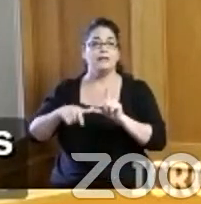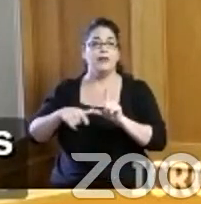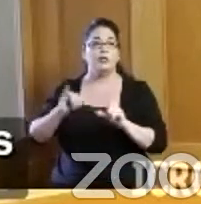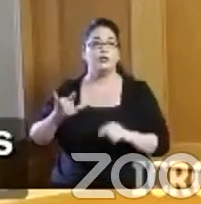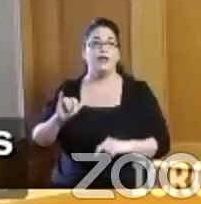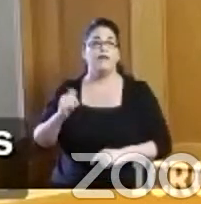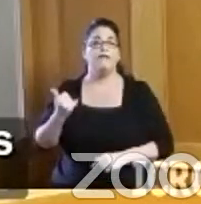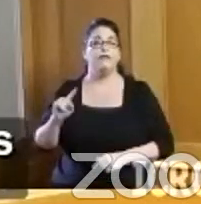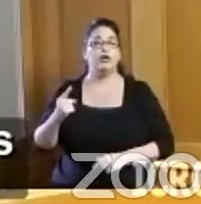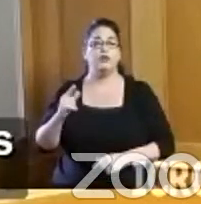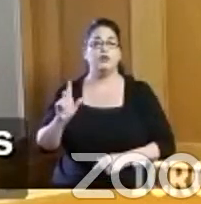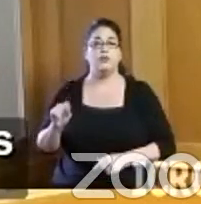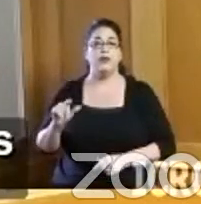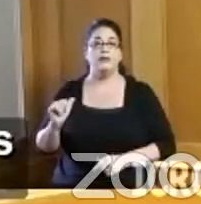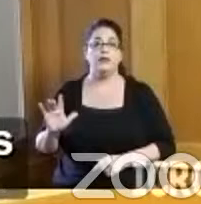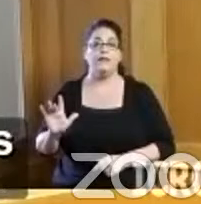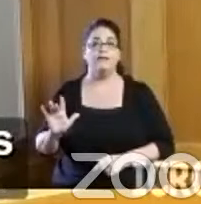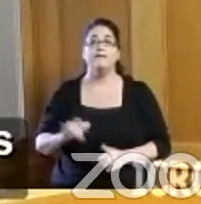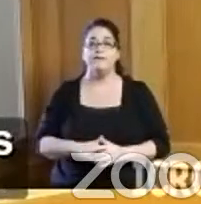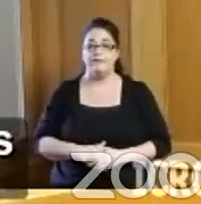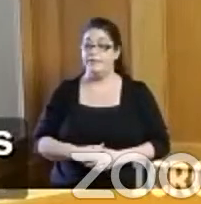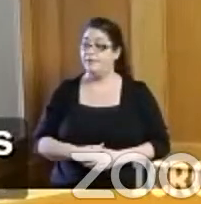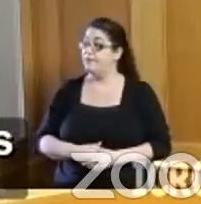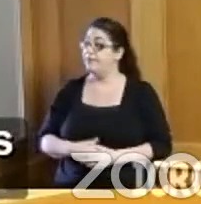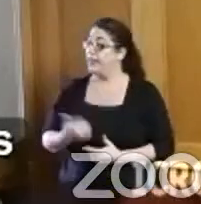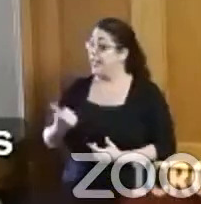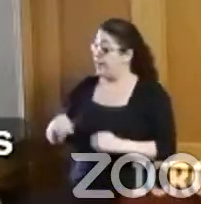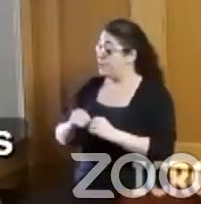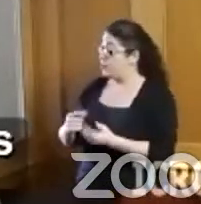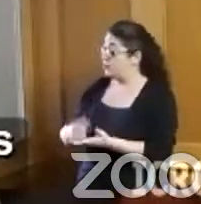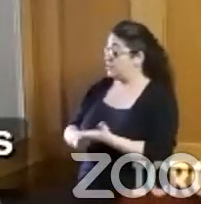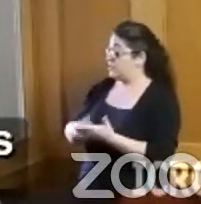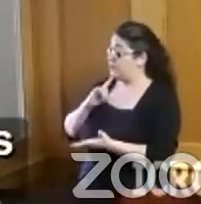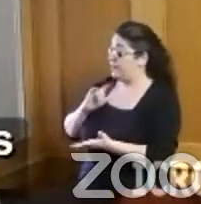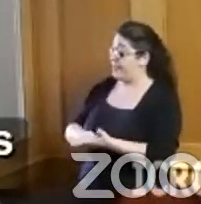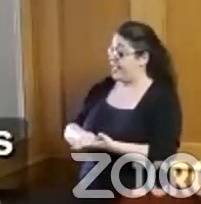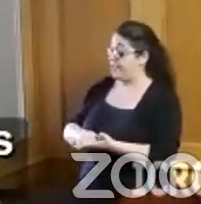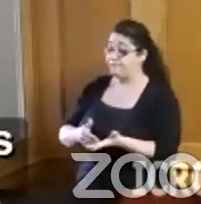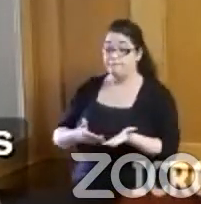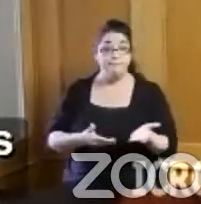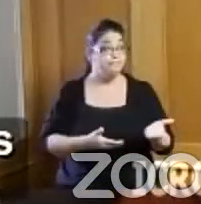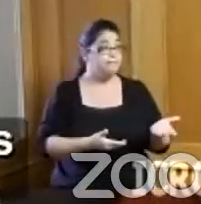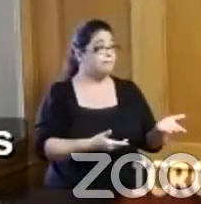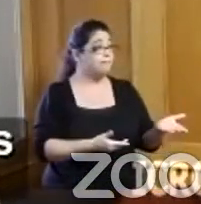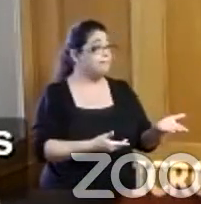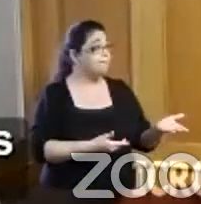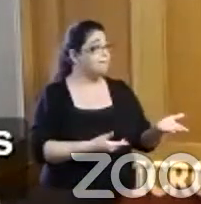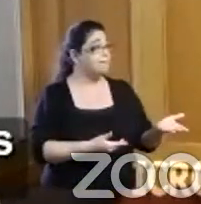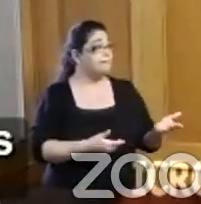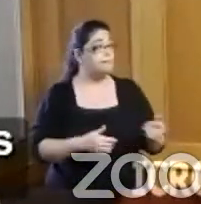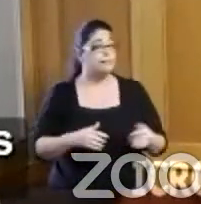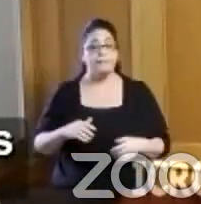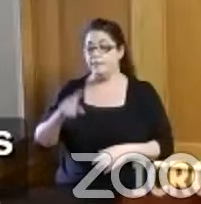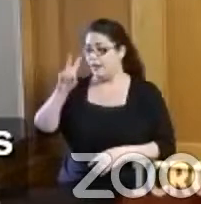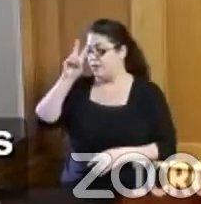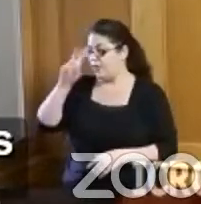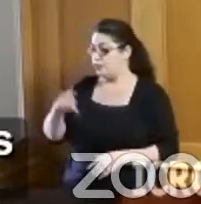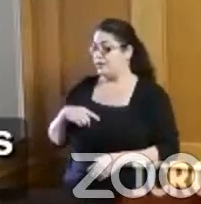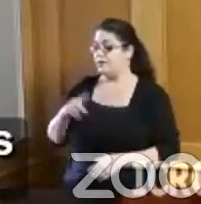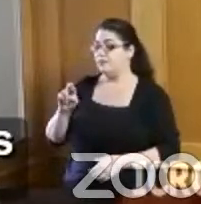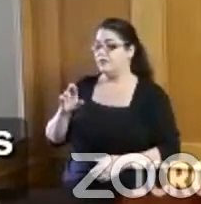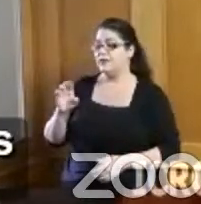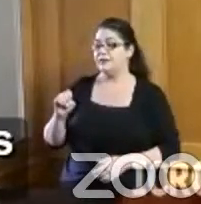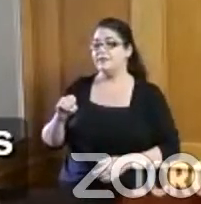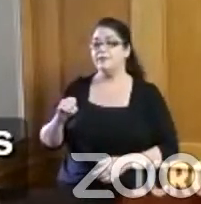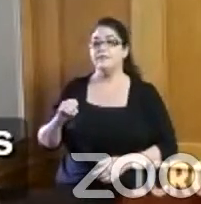1st, 2025. Thank you so much. Any further discussion on that by-leave? Madam President? Yes. Yes, I just want